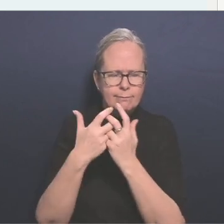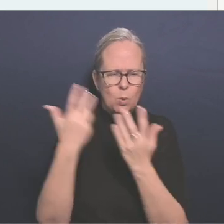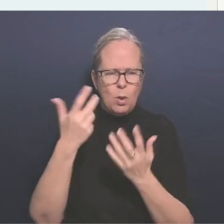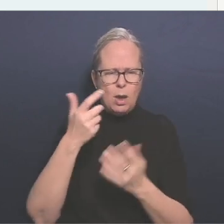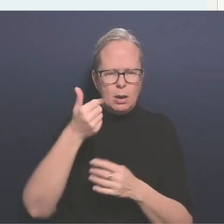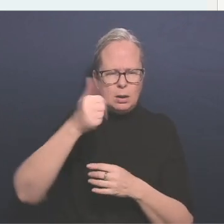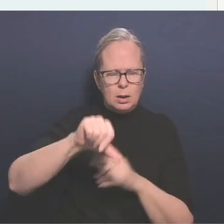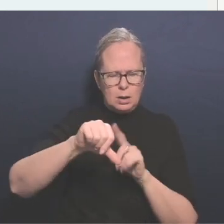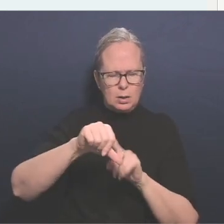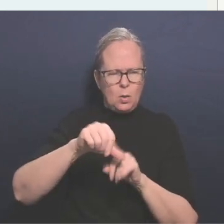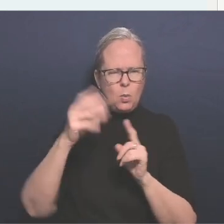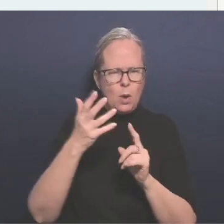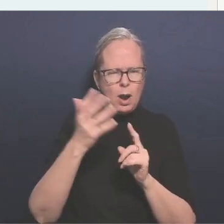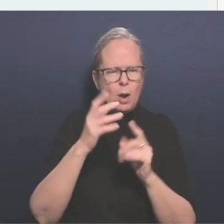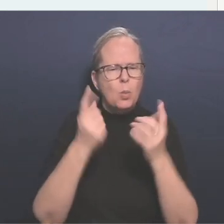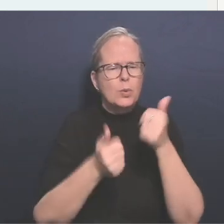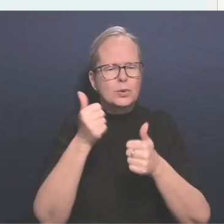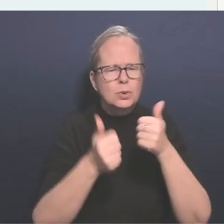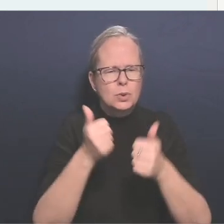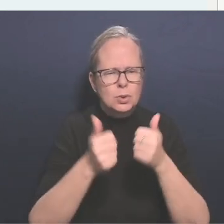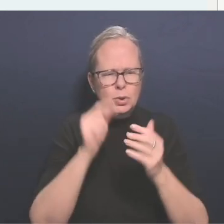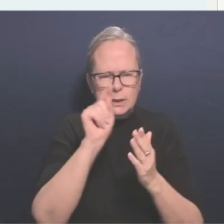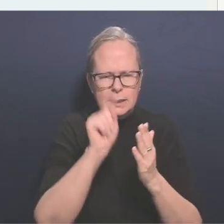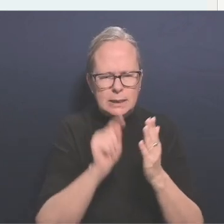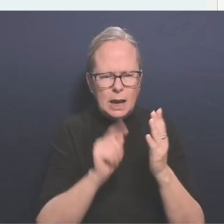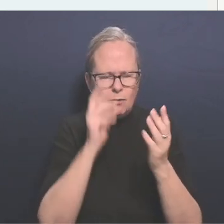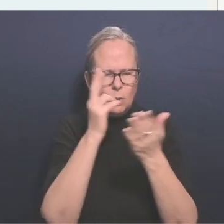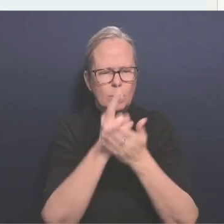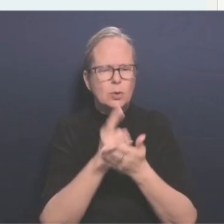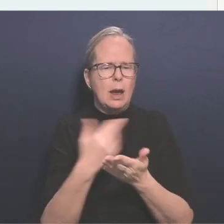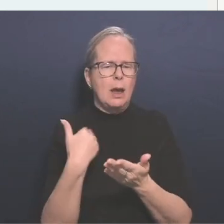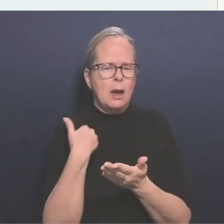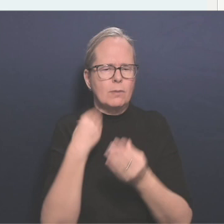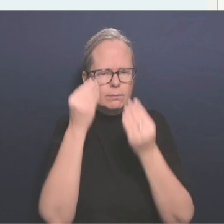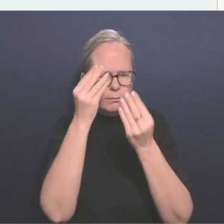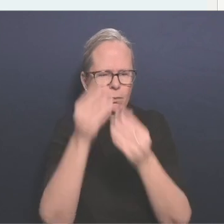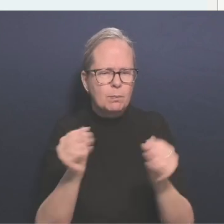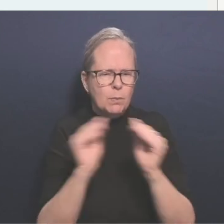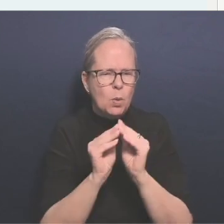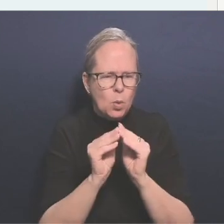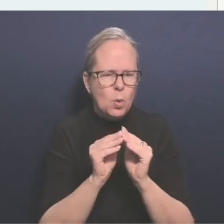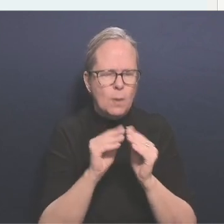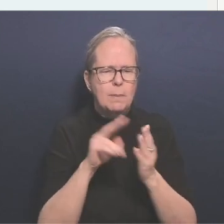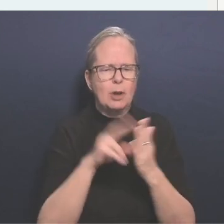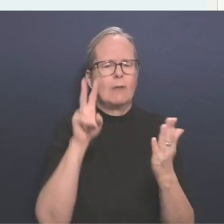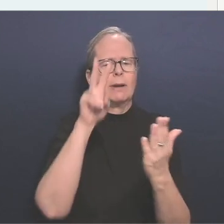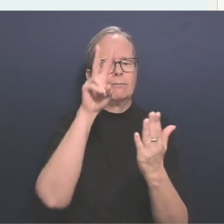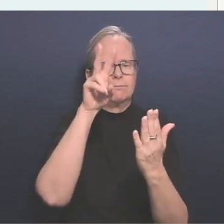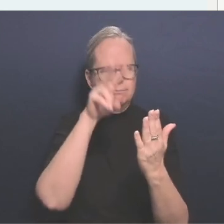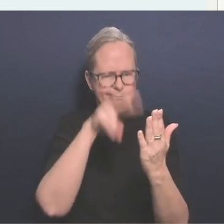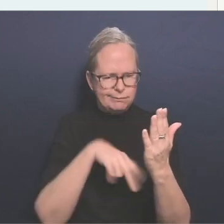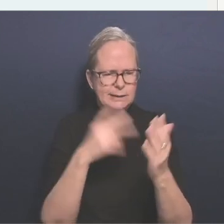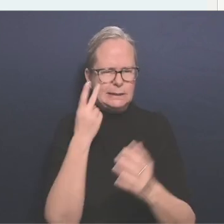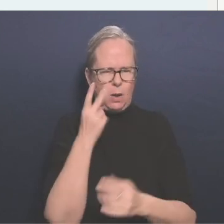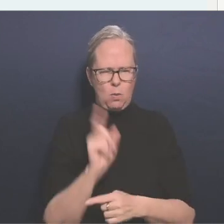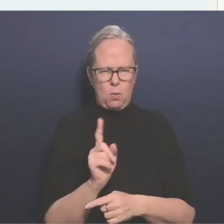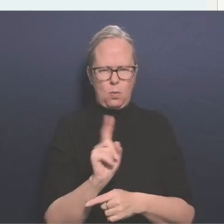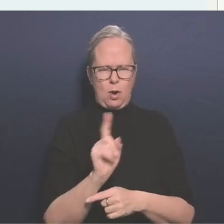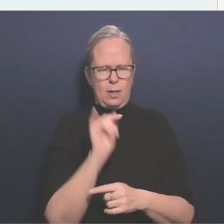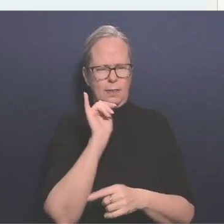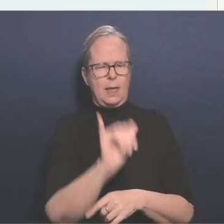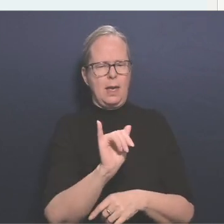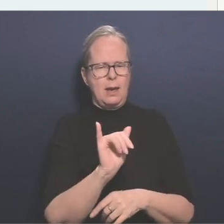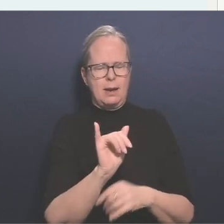mentioned, to getting disability benefits is not having a dedicated nurse or doctor. So this will help you go and find a